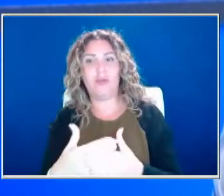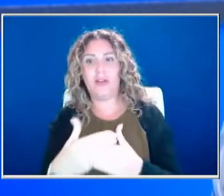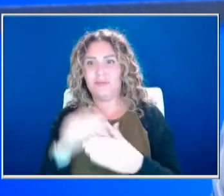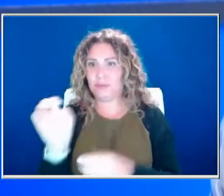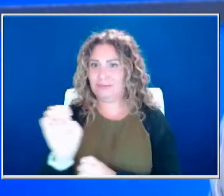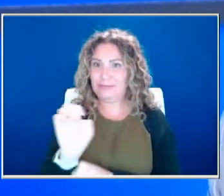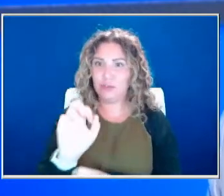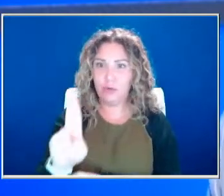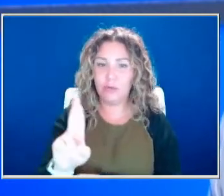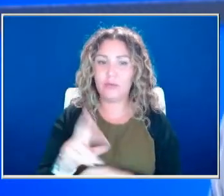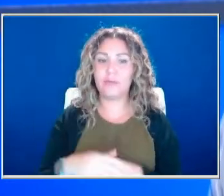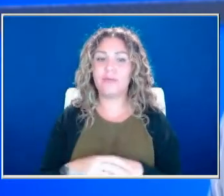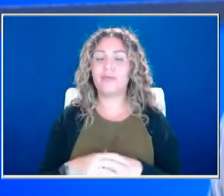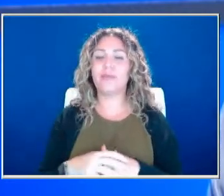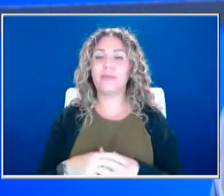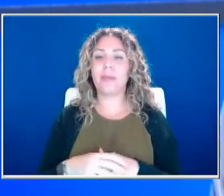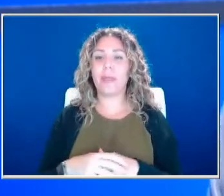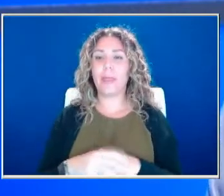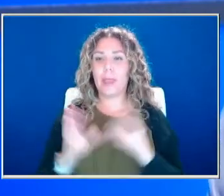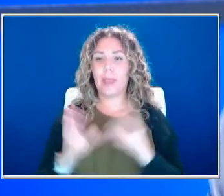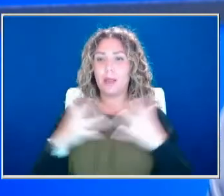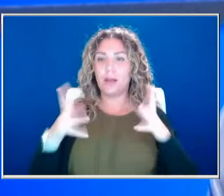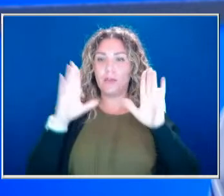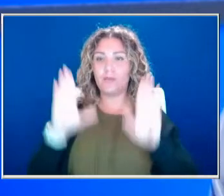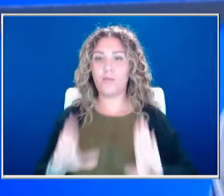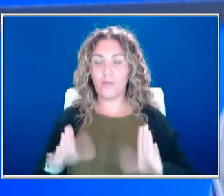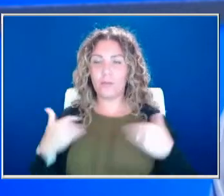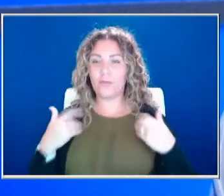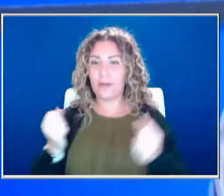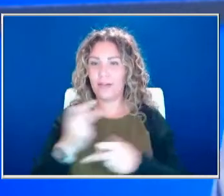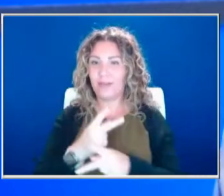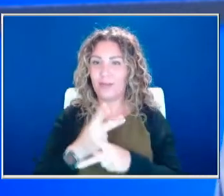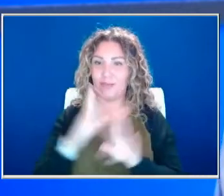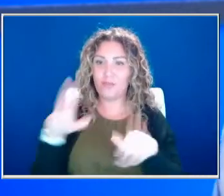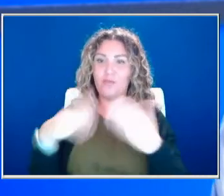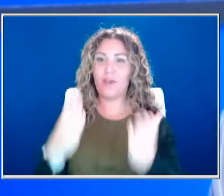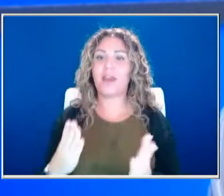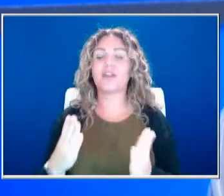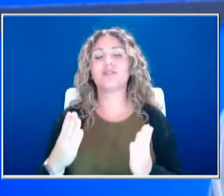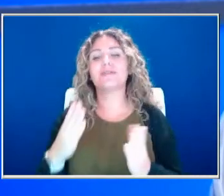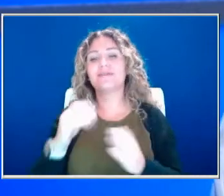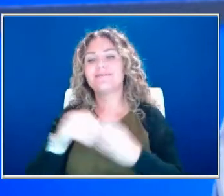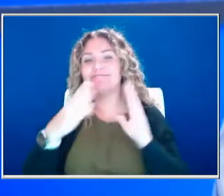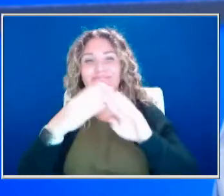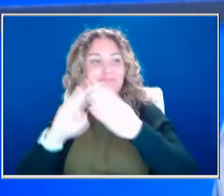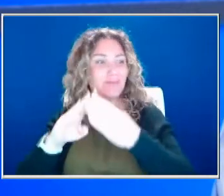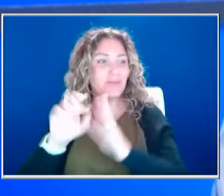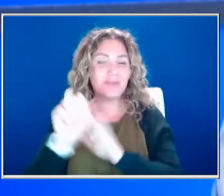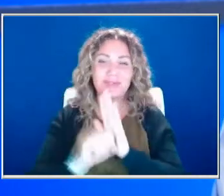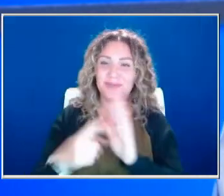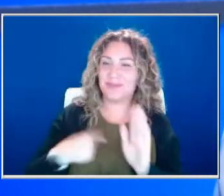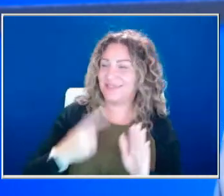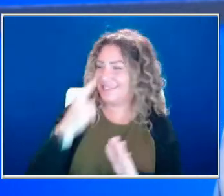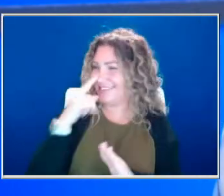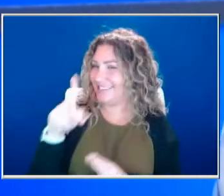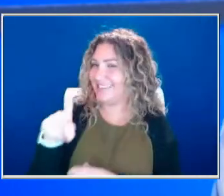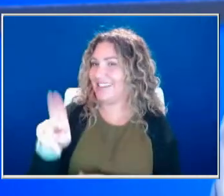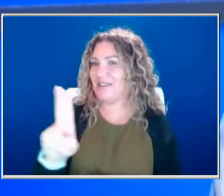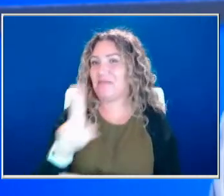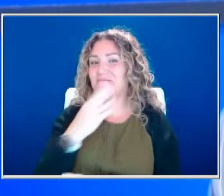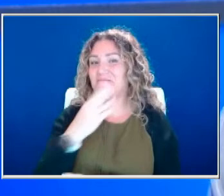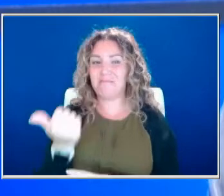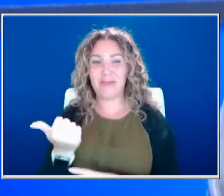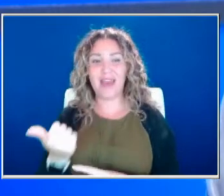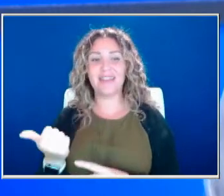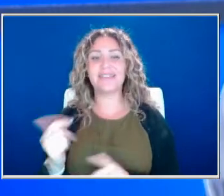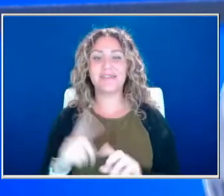lot of great healthcare providers out there in our community and the state. We obviously think KU is the best at what we do,